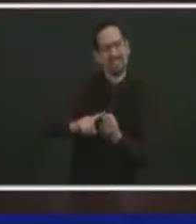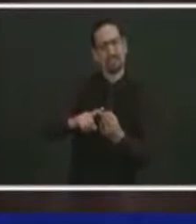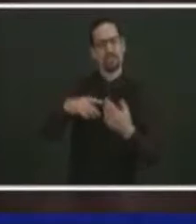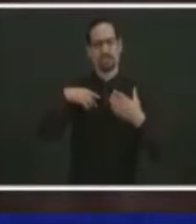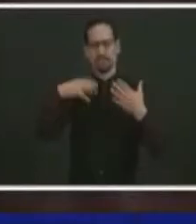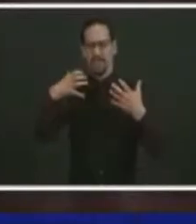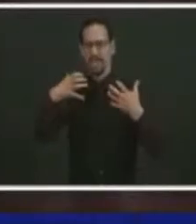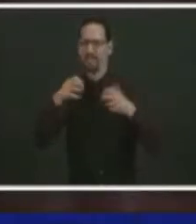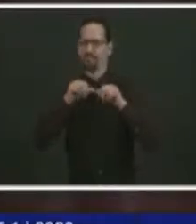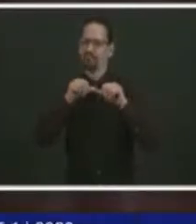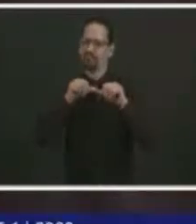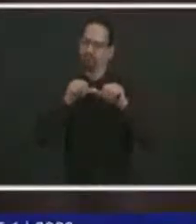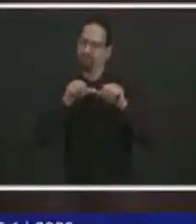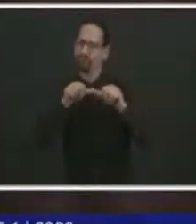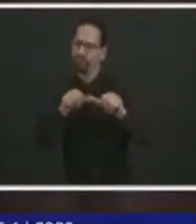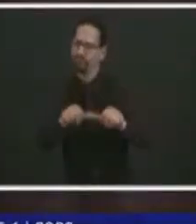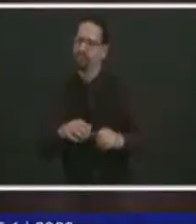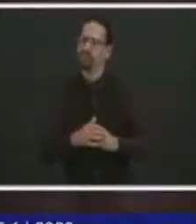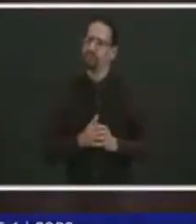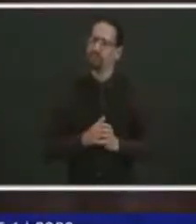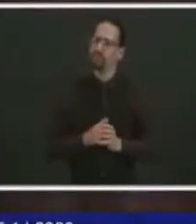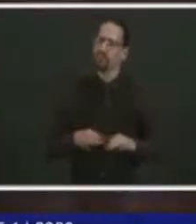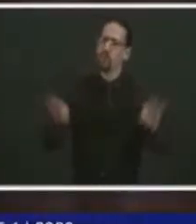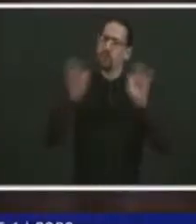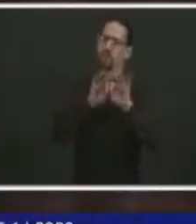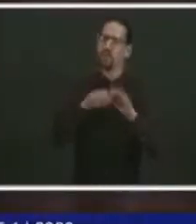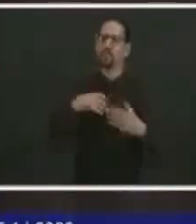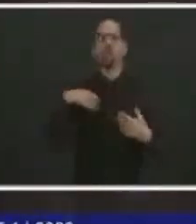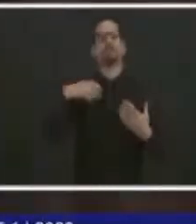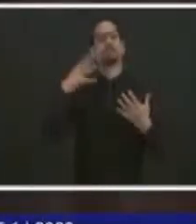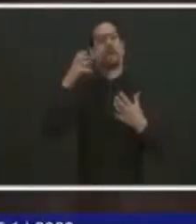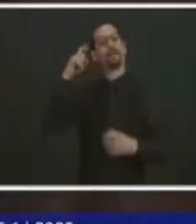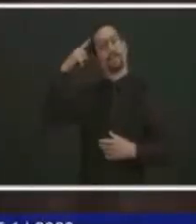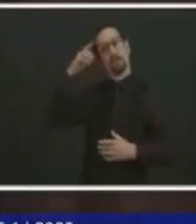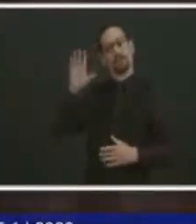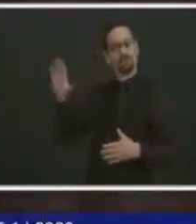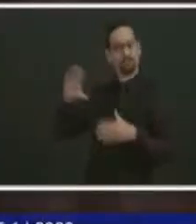Now to reflect on some of what the governor shared regarding equity.